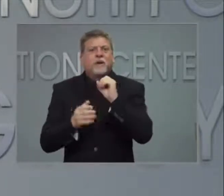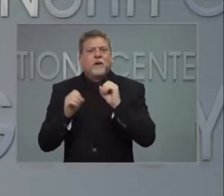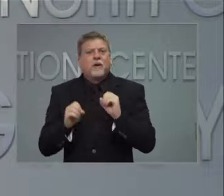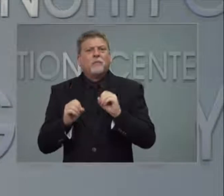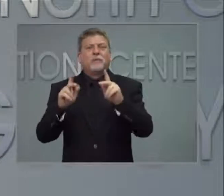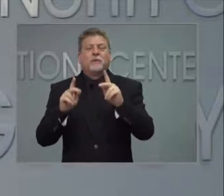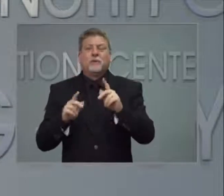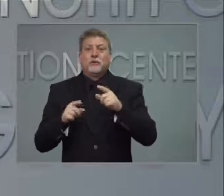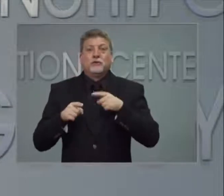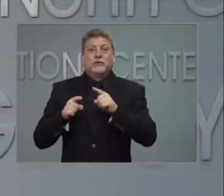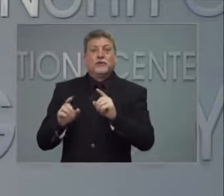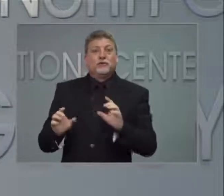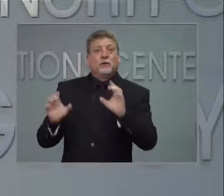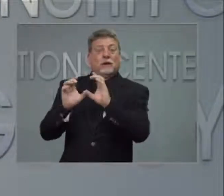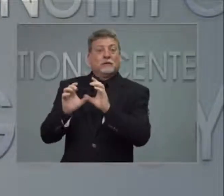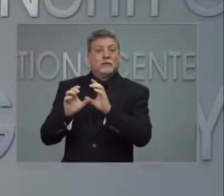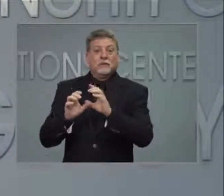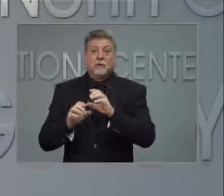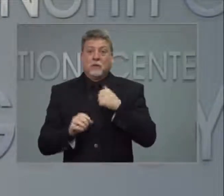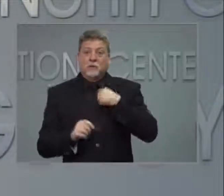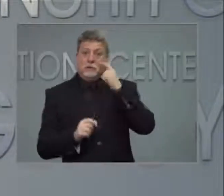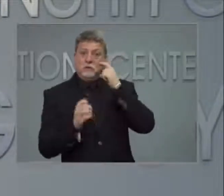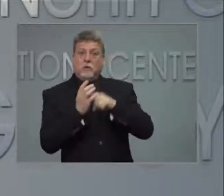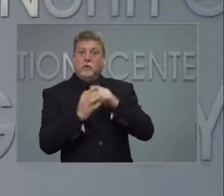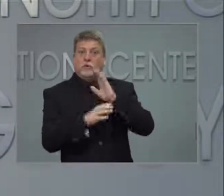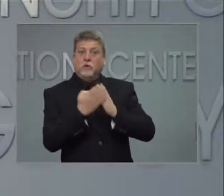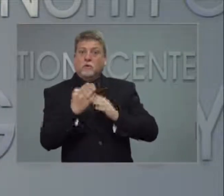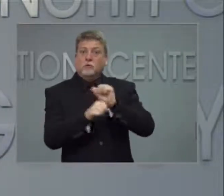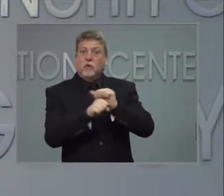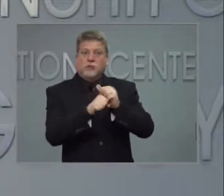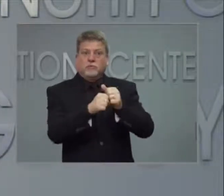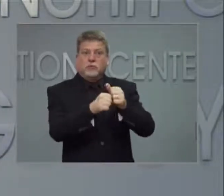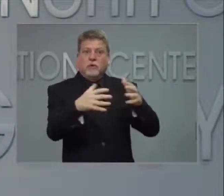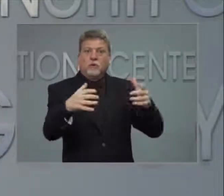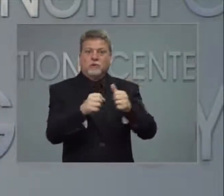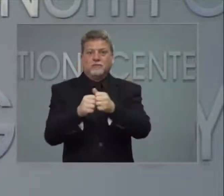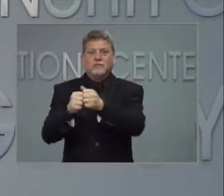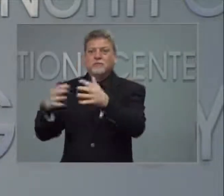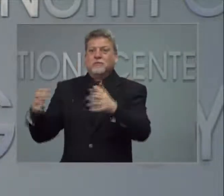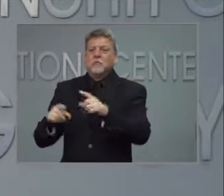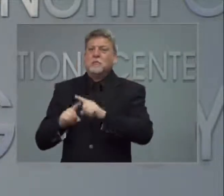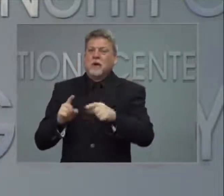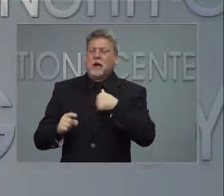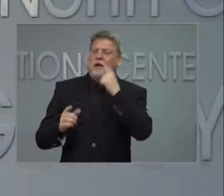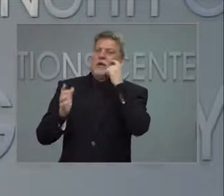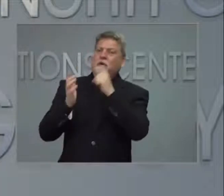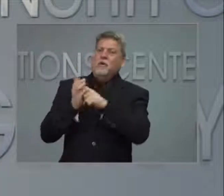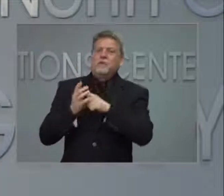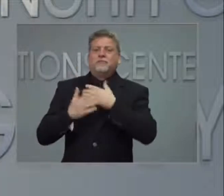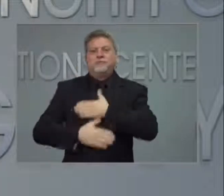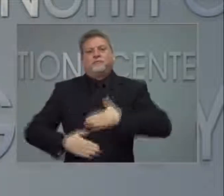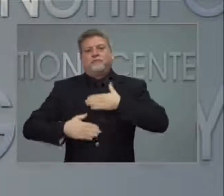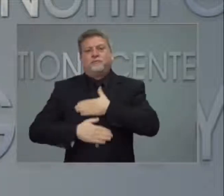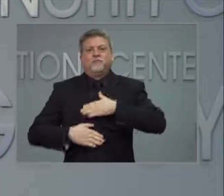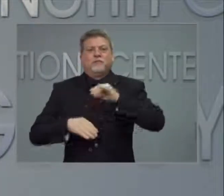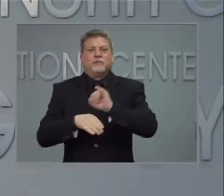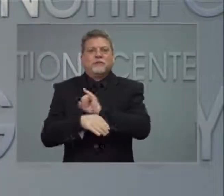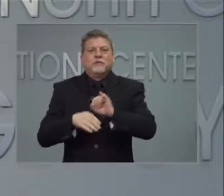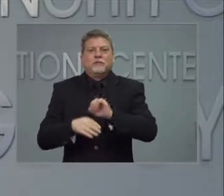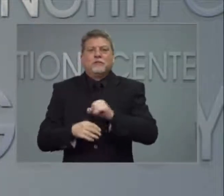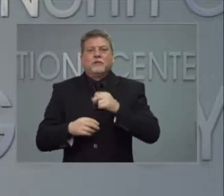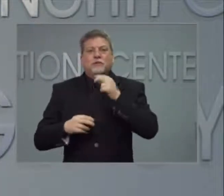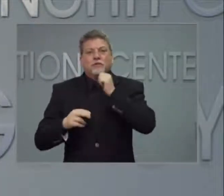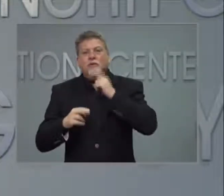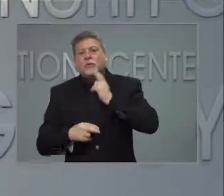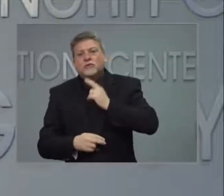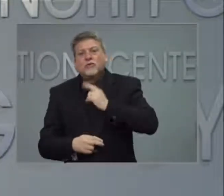strong growth in jobs in many areas. But particularly the hospitality industry, the restaurants, bars,